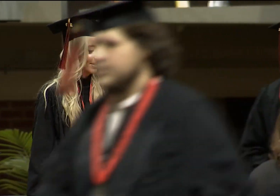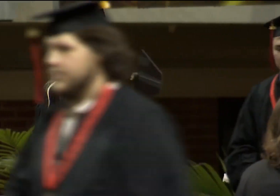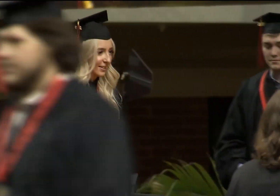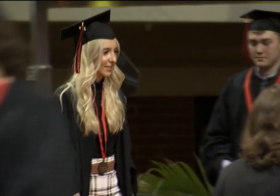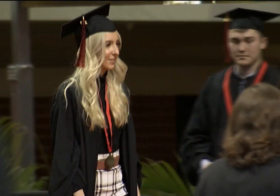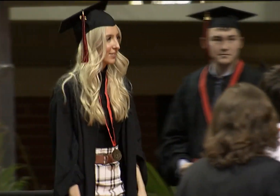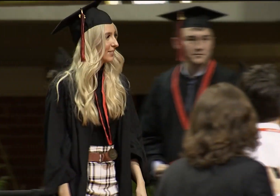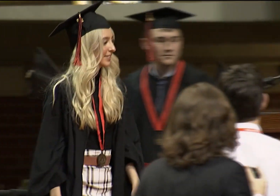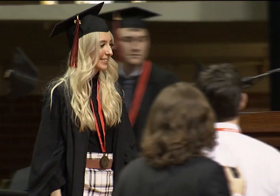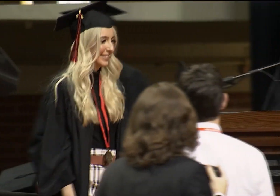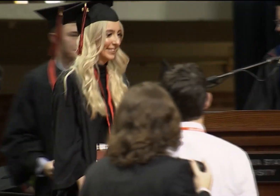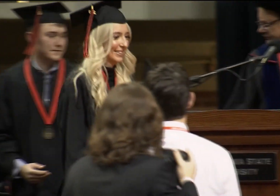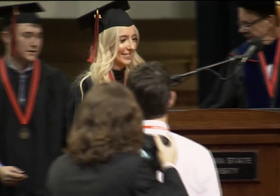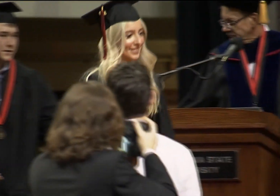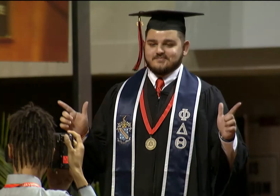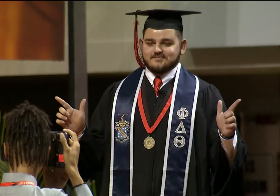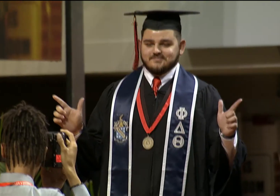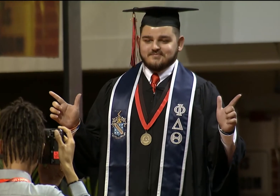Kylie Mae Murray.